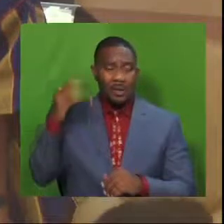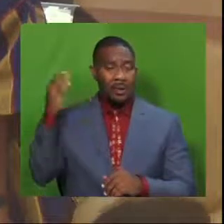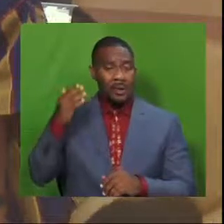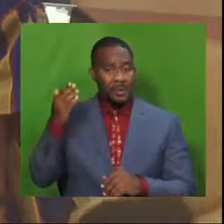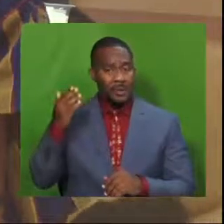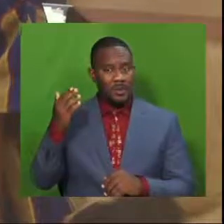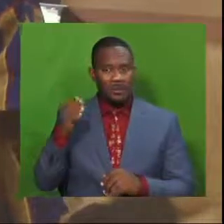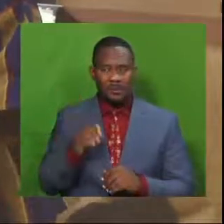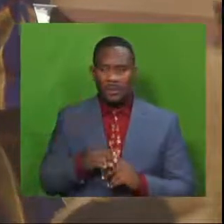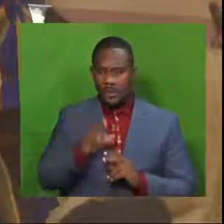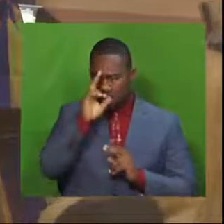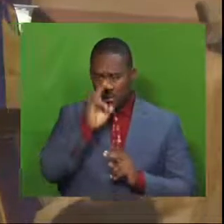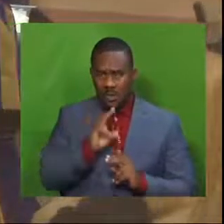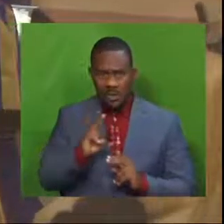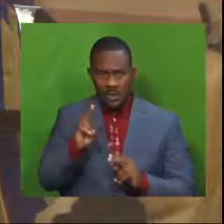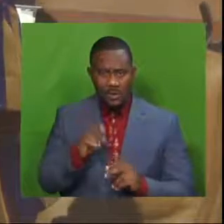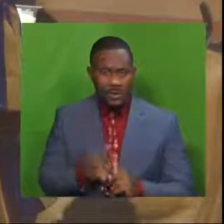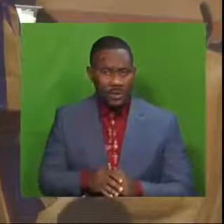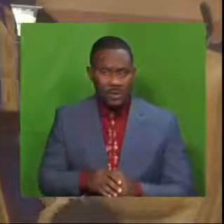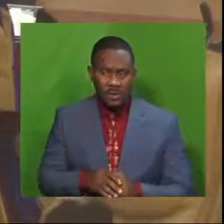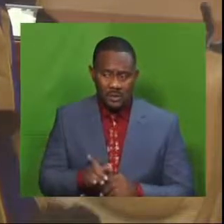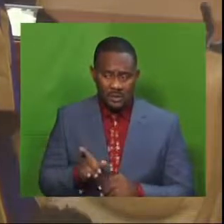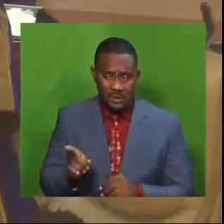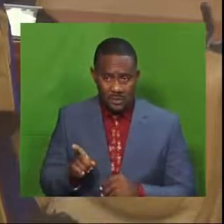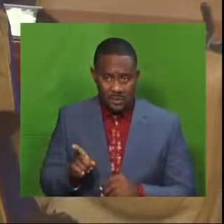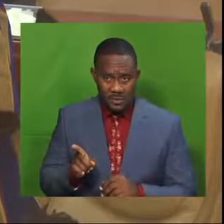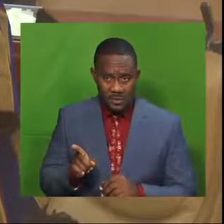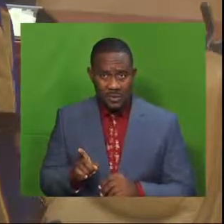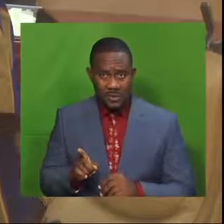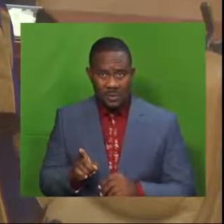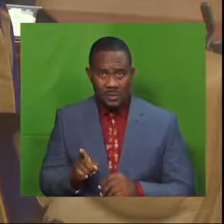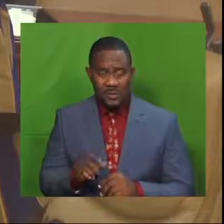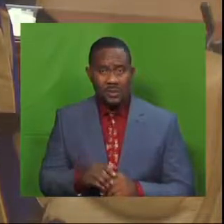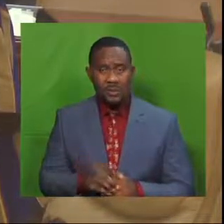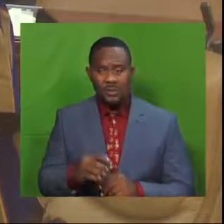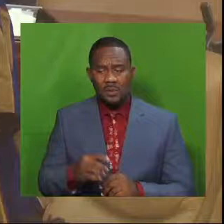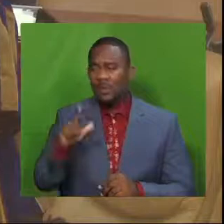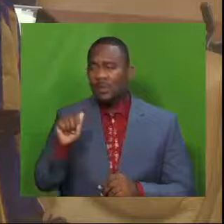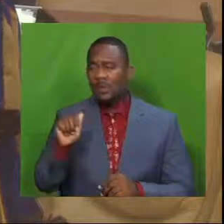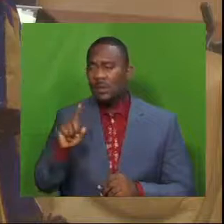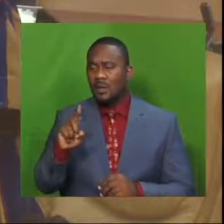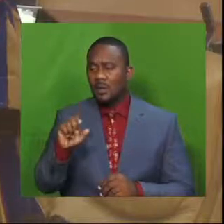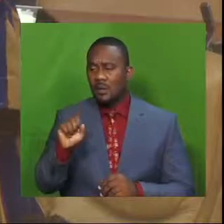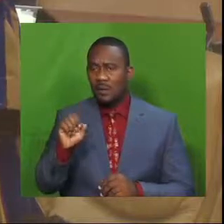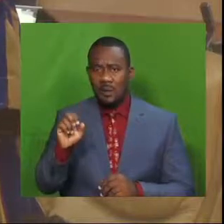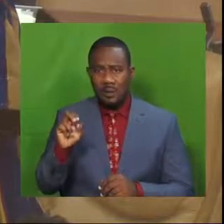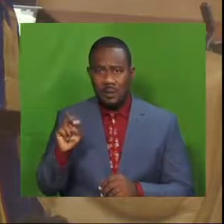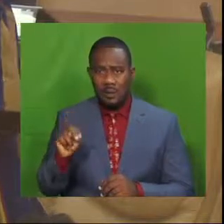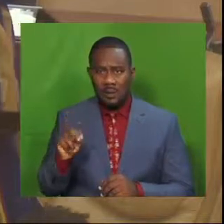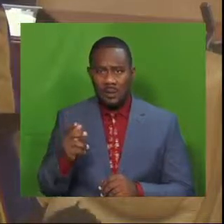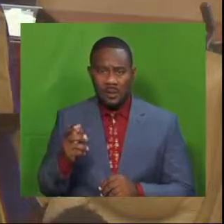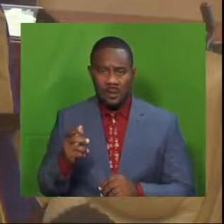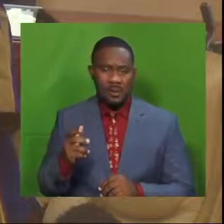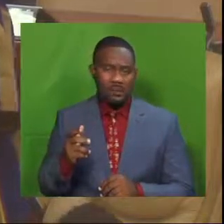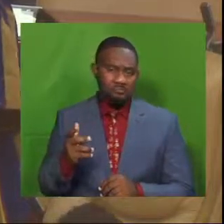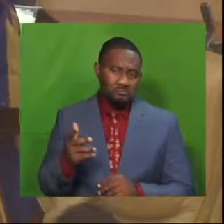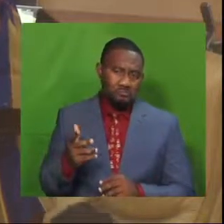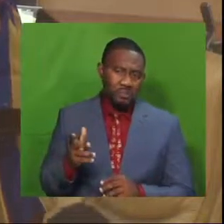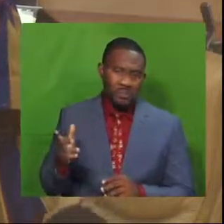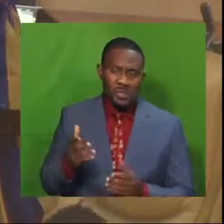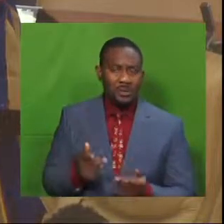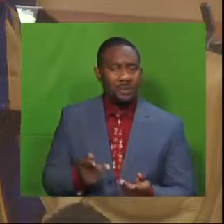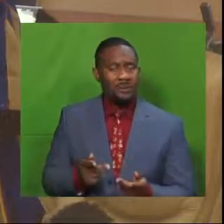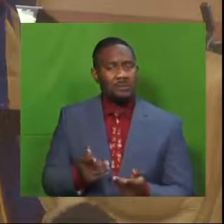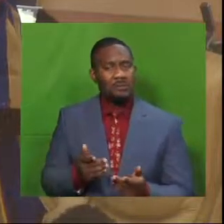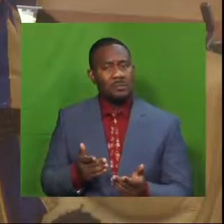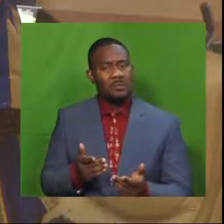suggested to the leader of the House that members who file statements sometimes are put in a fix. And so that